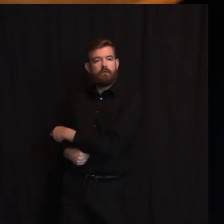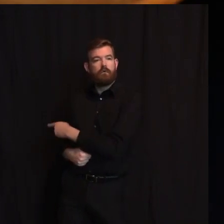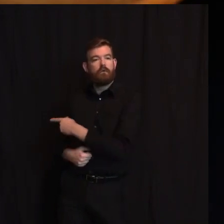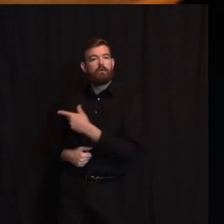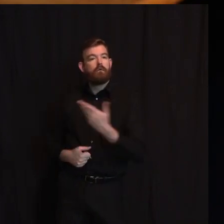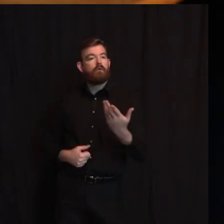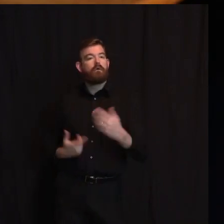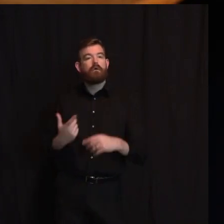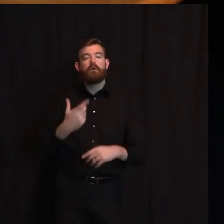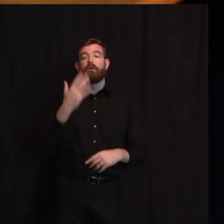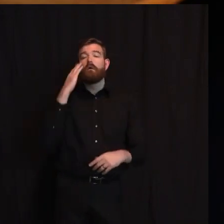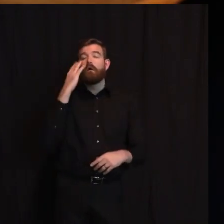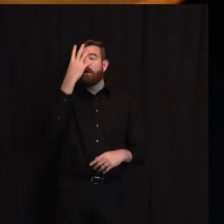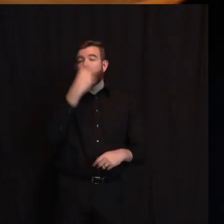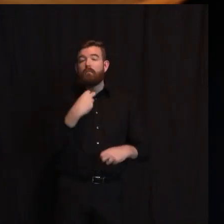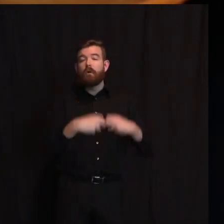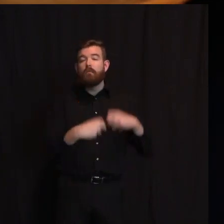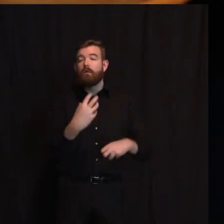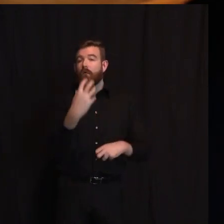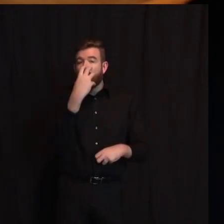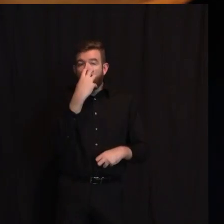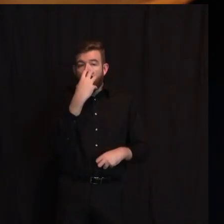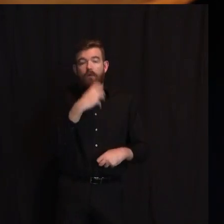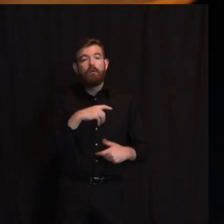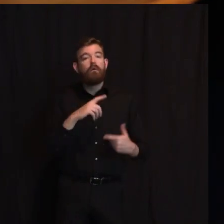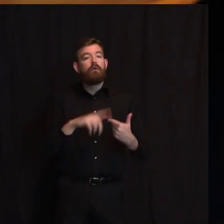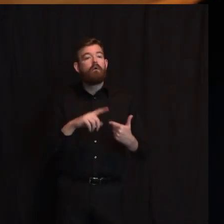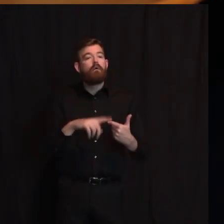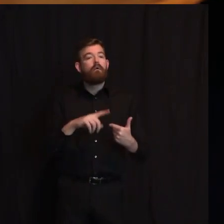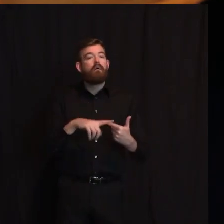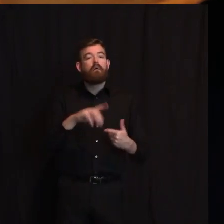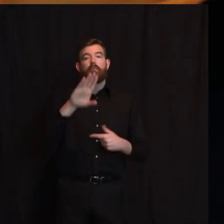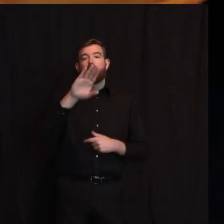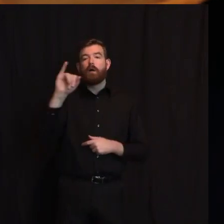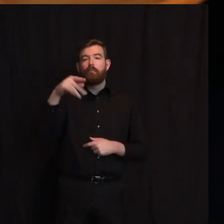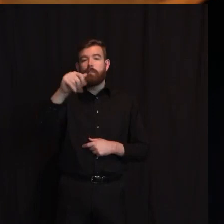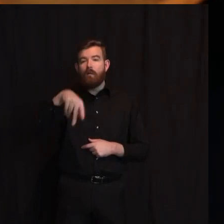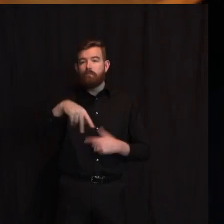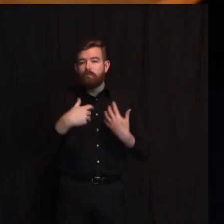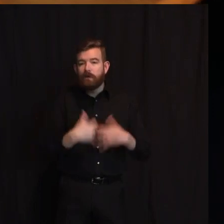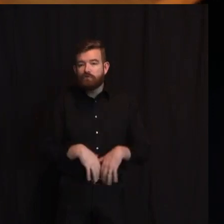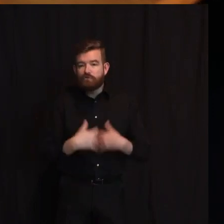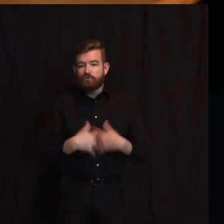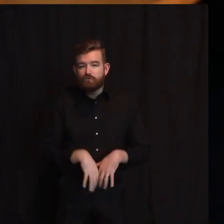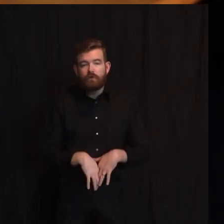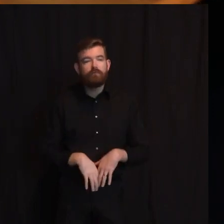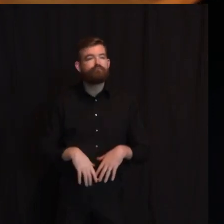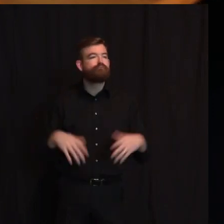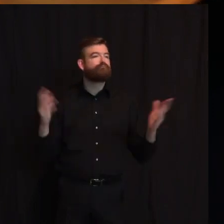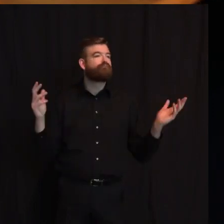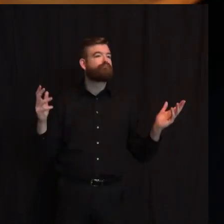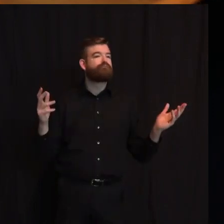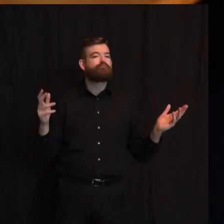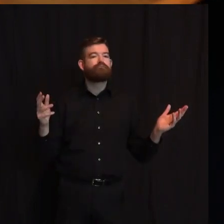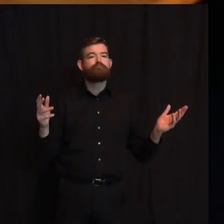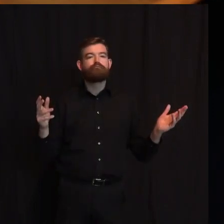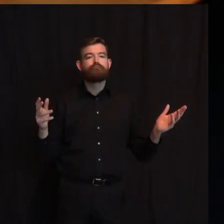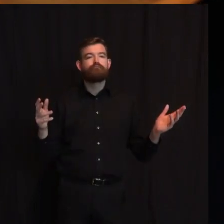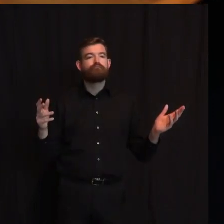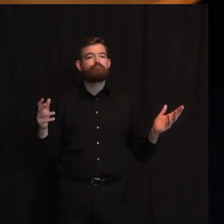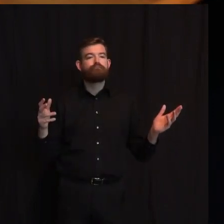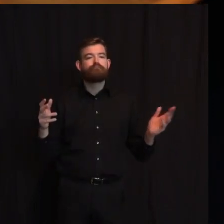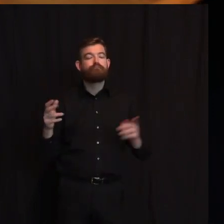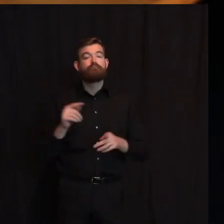BiPAP machines, home ventilators. We're having the most efficient and effective result with